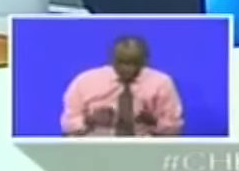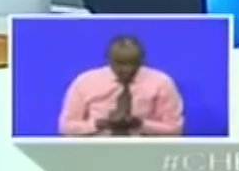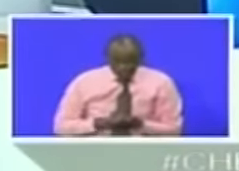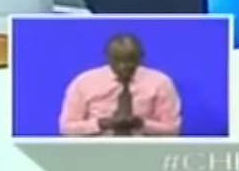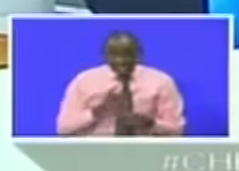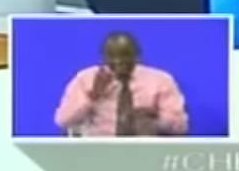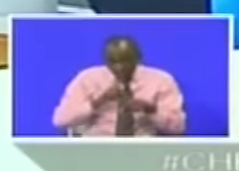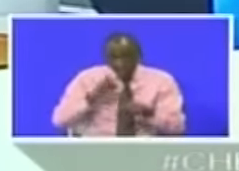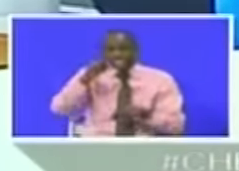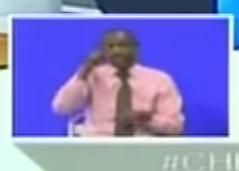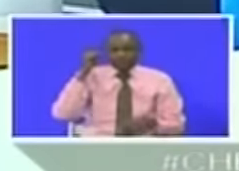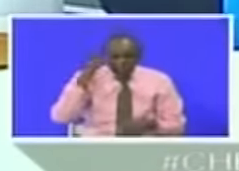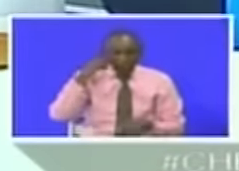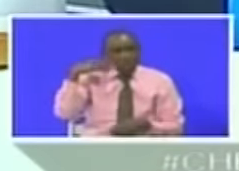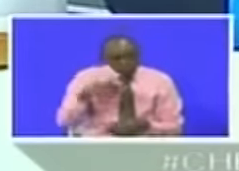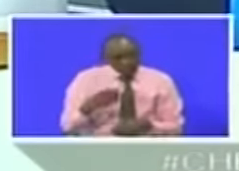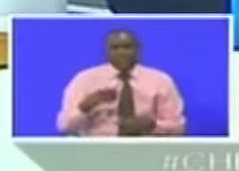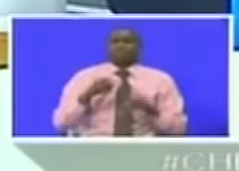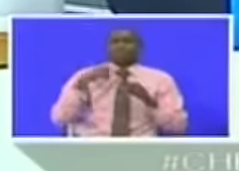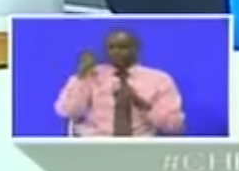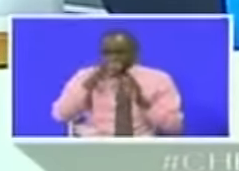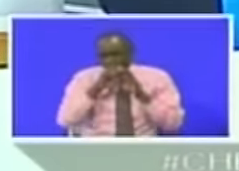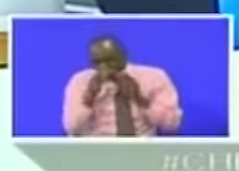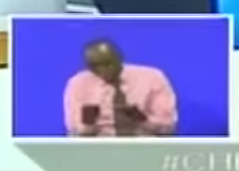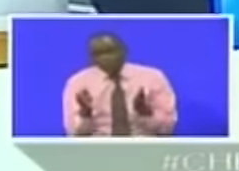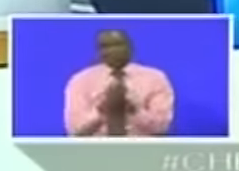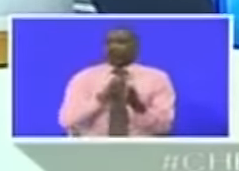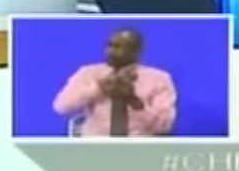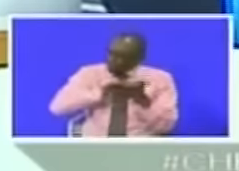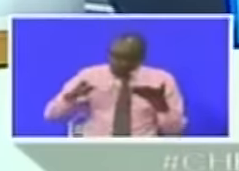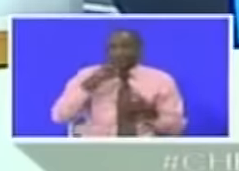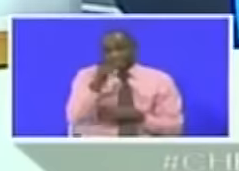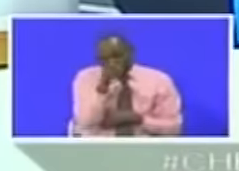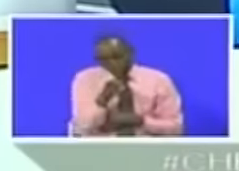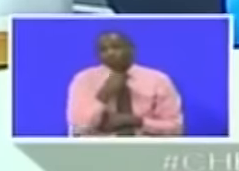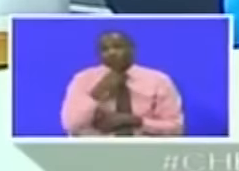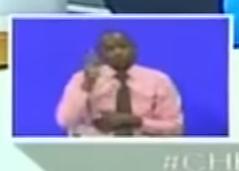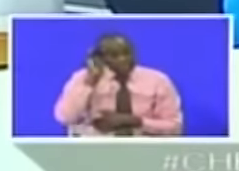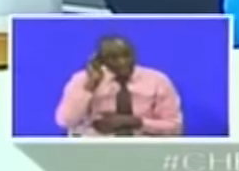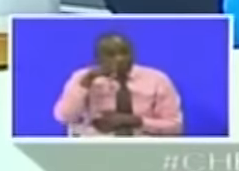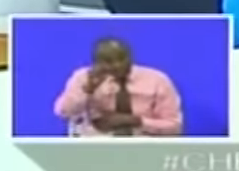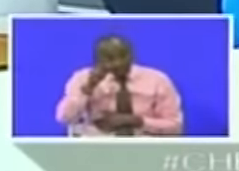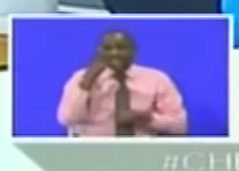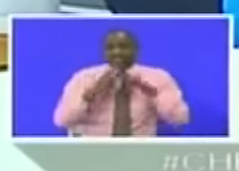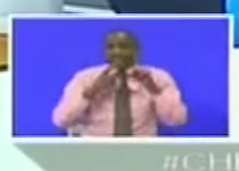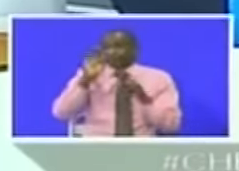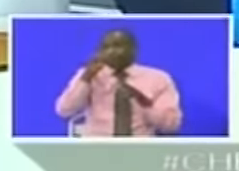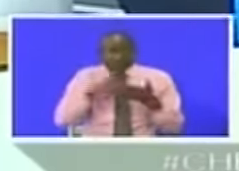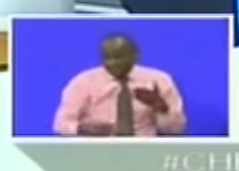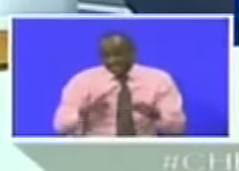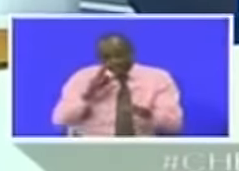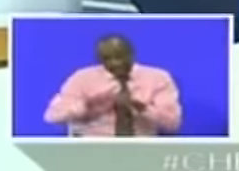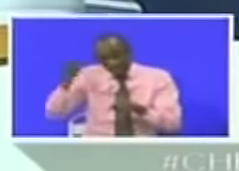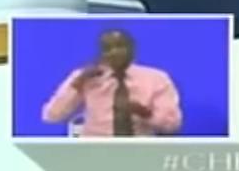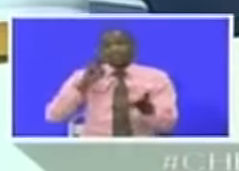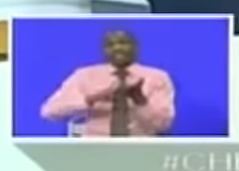continue to remind you across our social media platforms all week. We want to hear of your experiences as you go out to